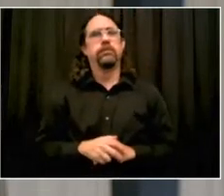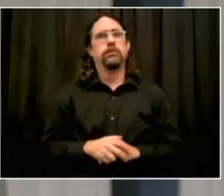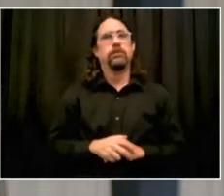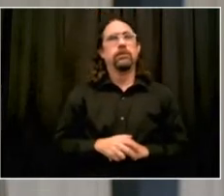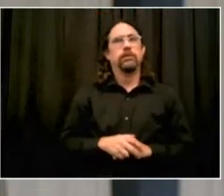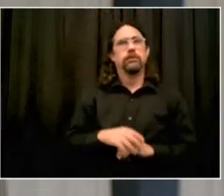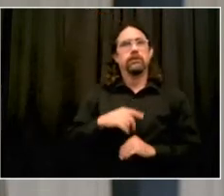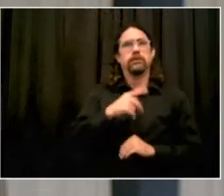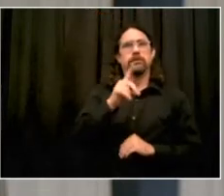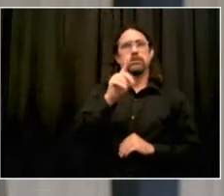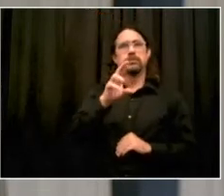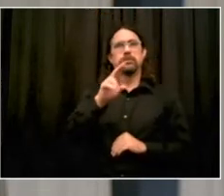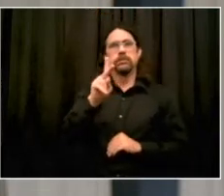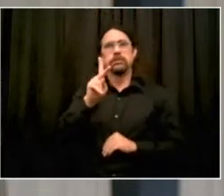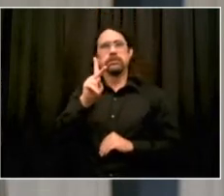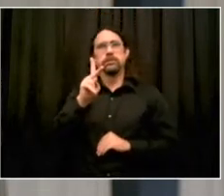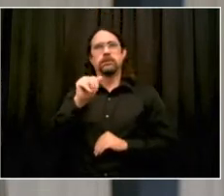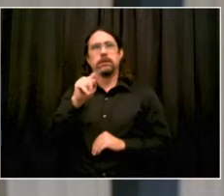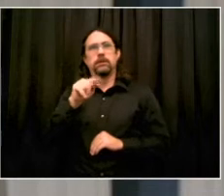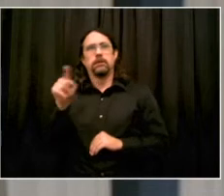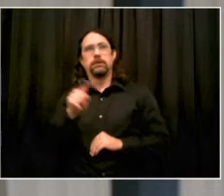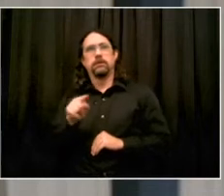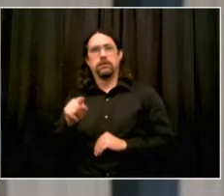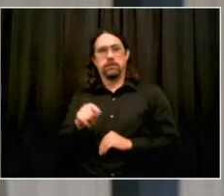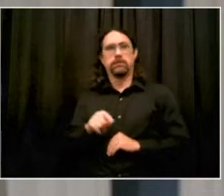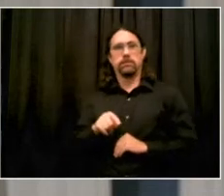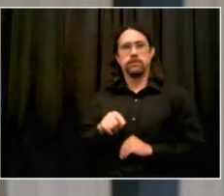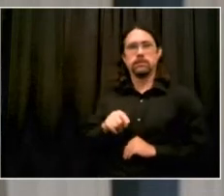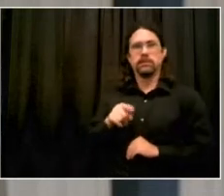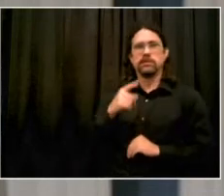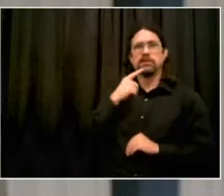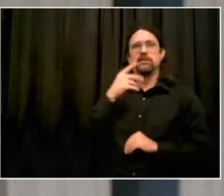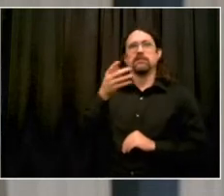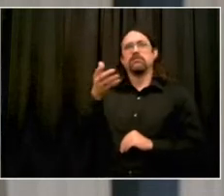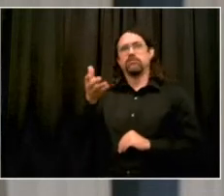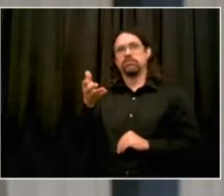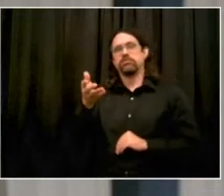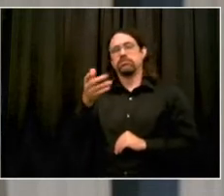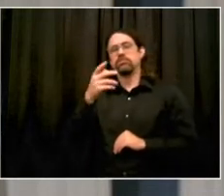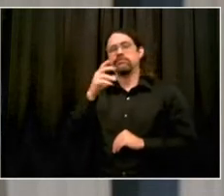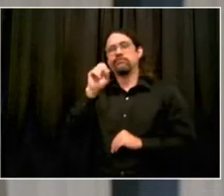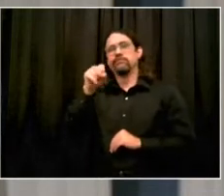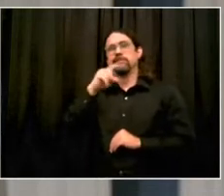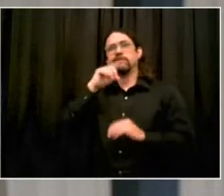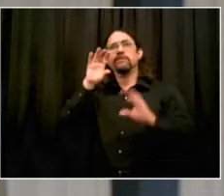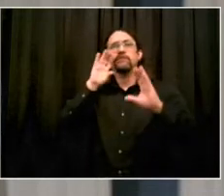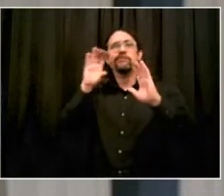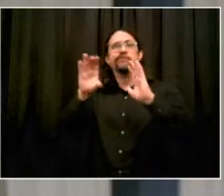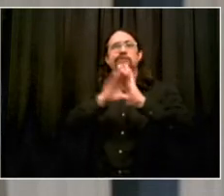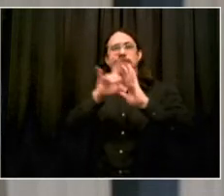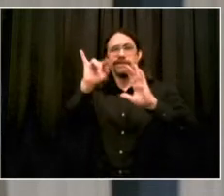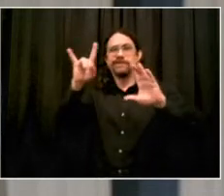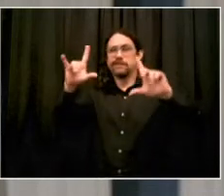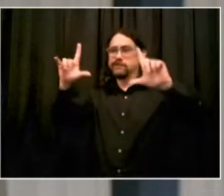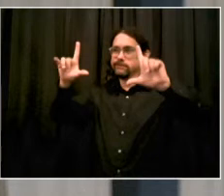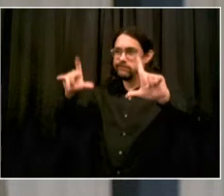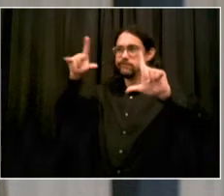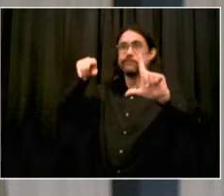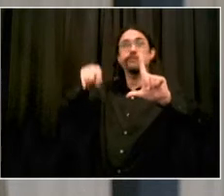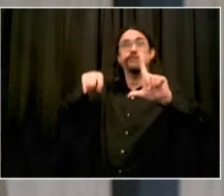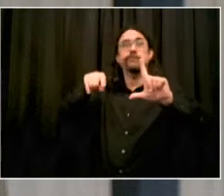the mask distribution was to 300 different synagogues, which I think shows, how both